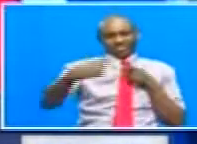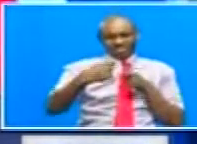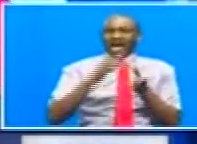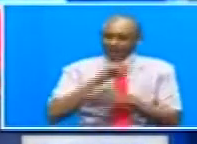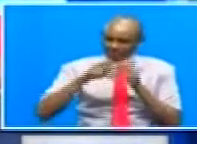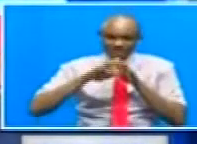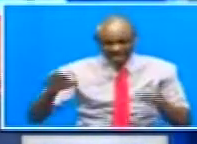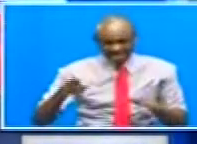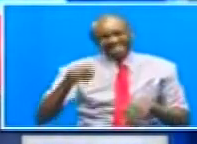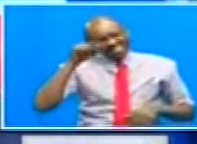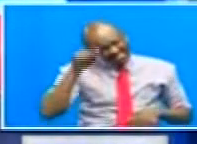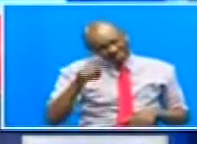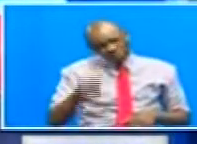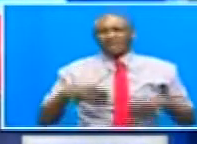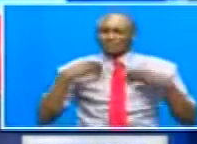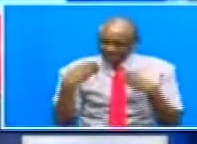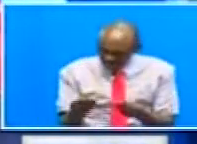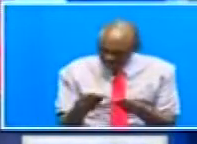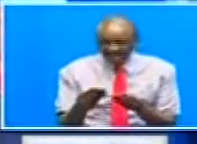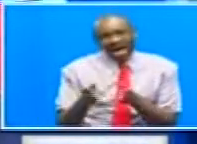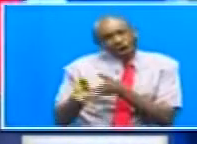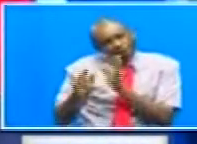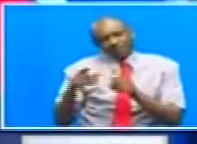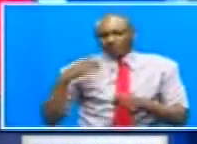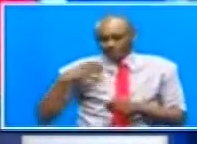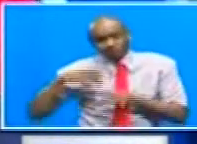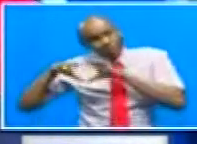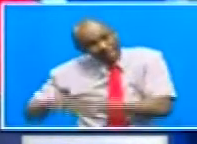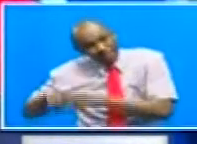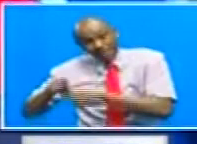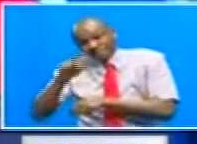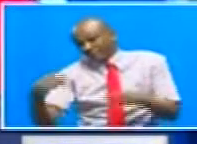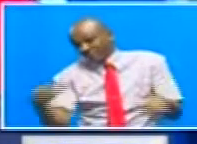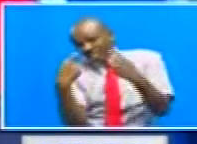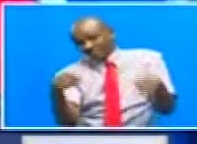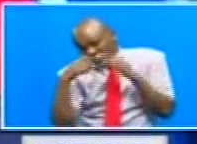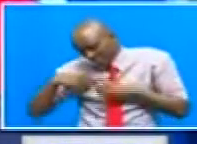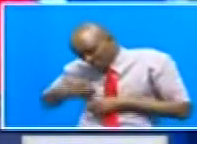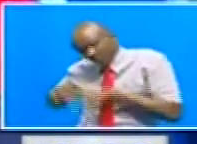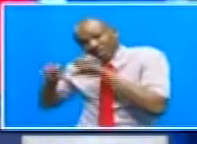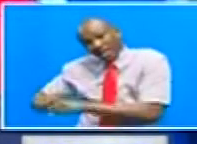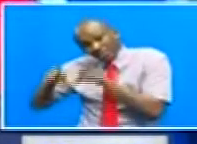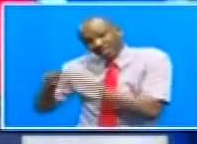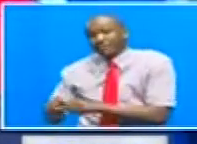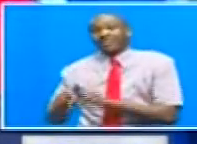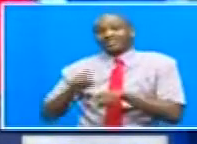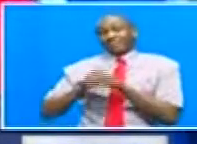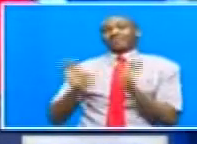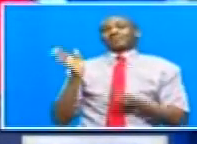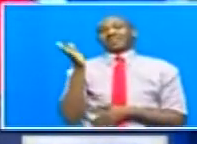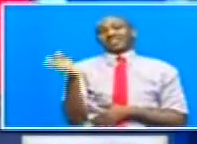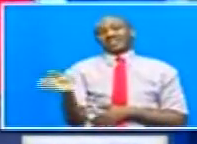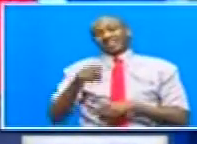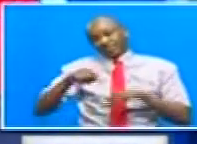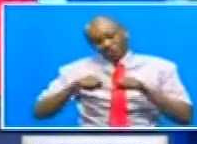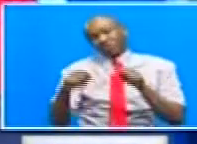lands, is what provides a lacuna, if you like, for land grabbers to play games with land owned by public institutions and schools